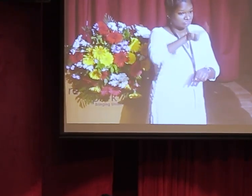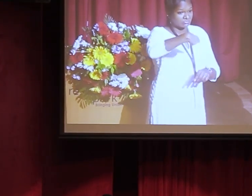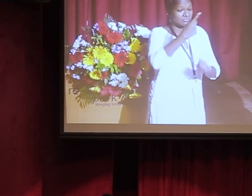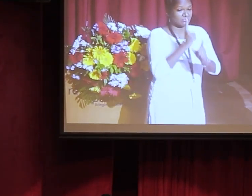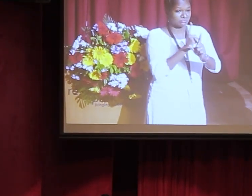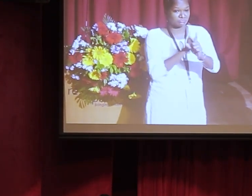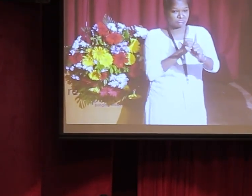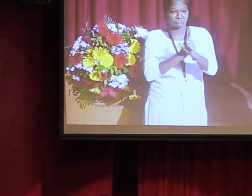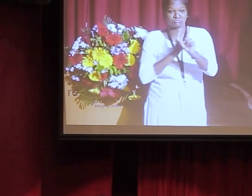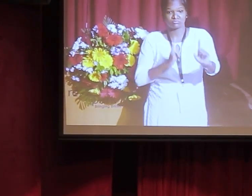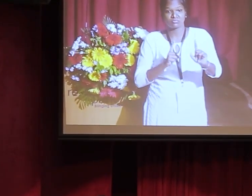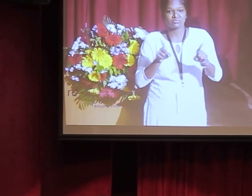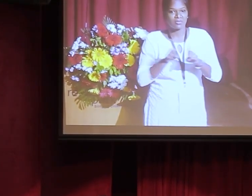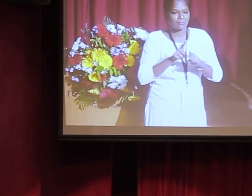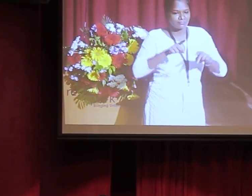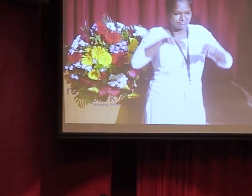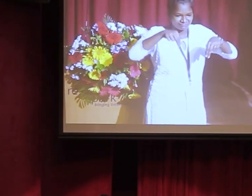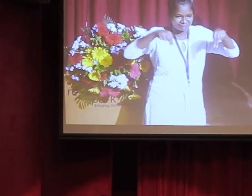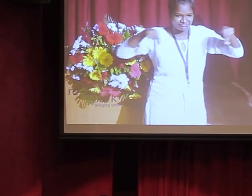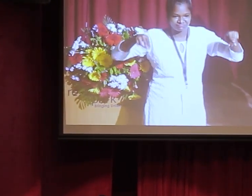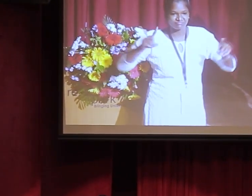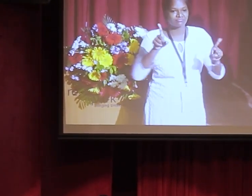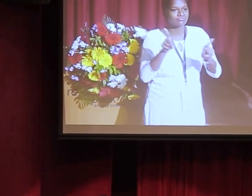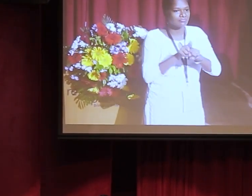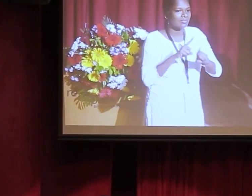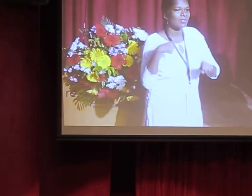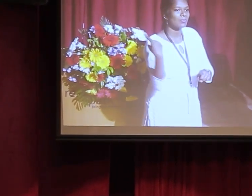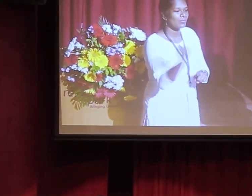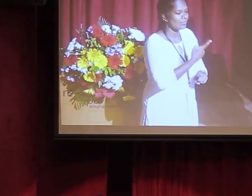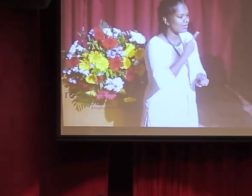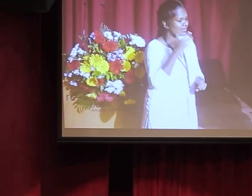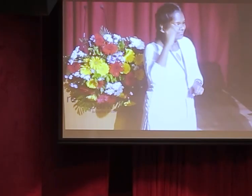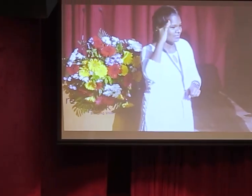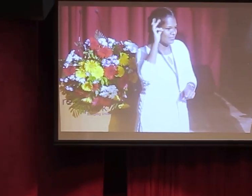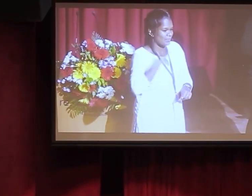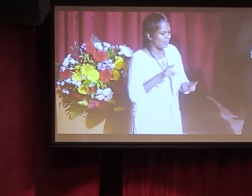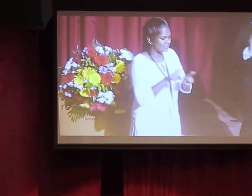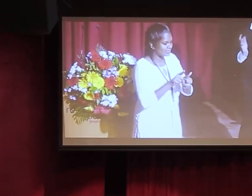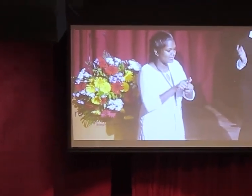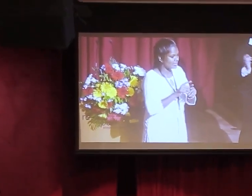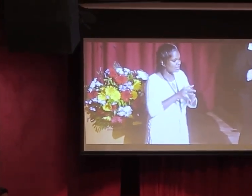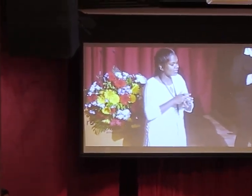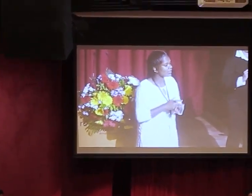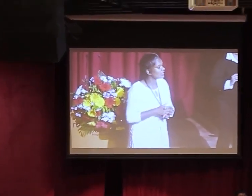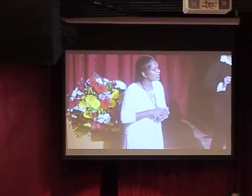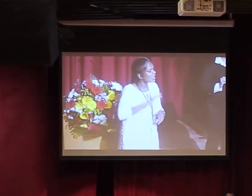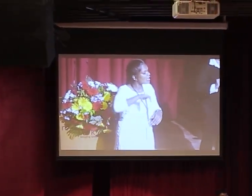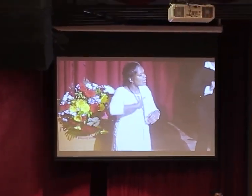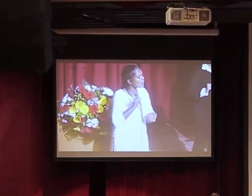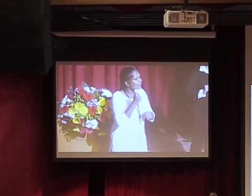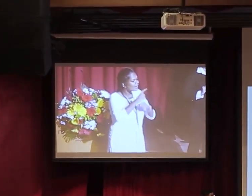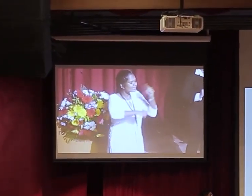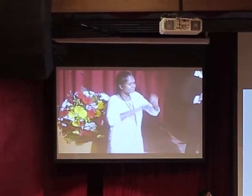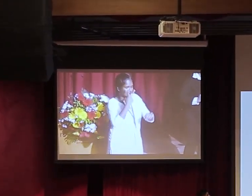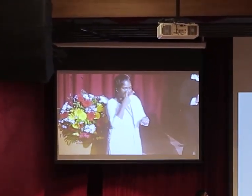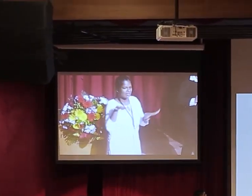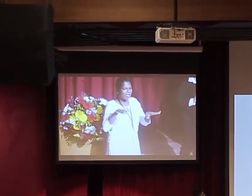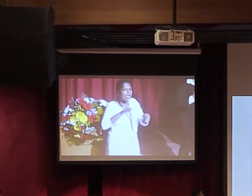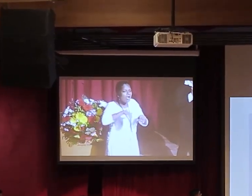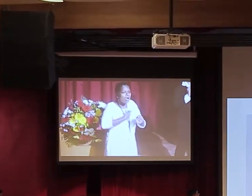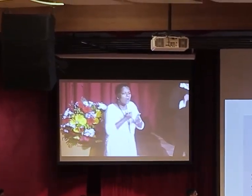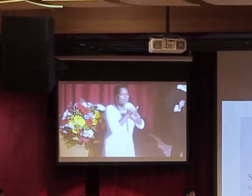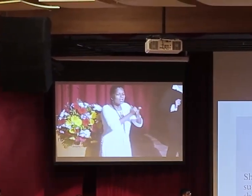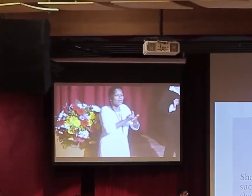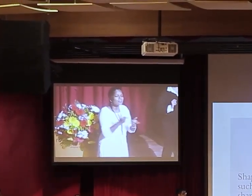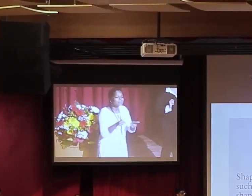line, make sleeping line. I'm sure all the sighted people did that. But how are we going to explain to the visually impaired,